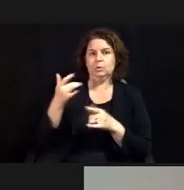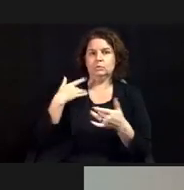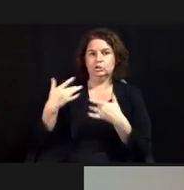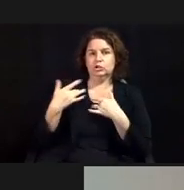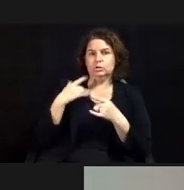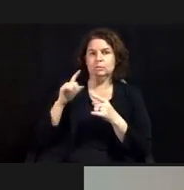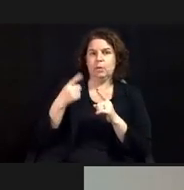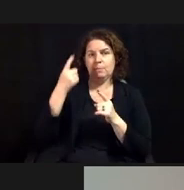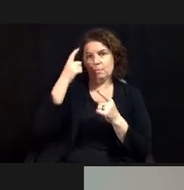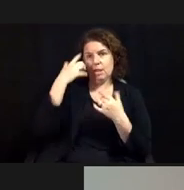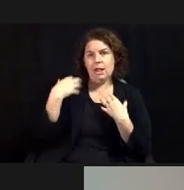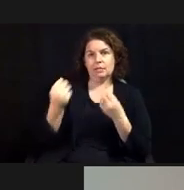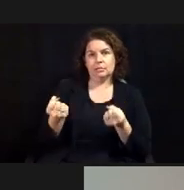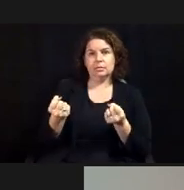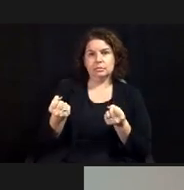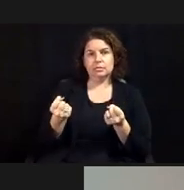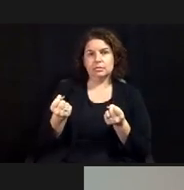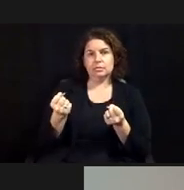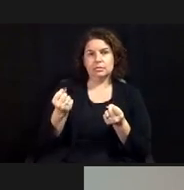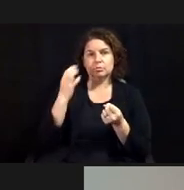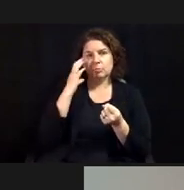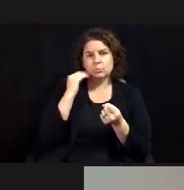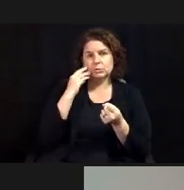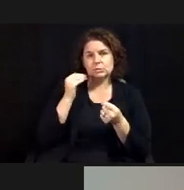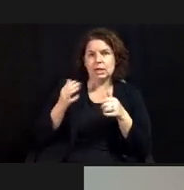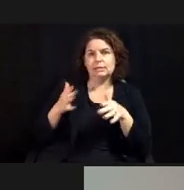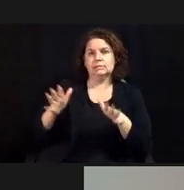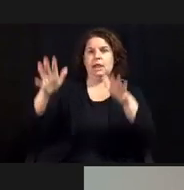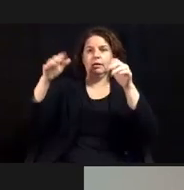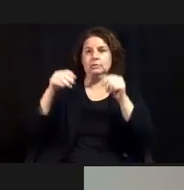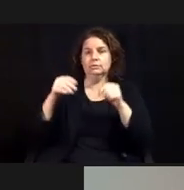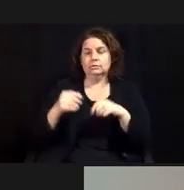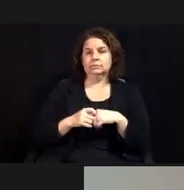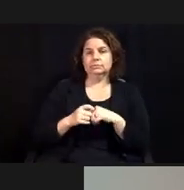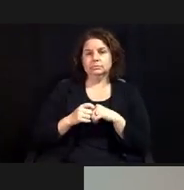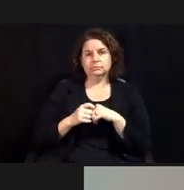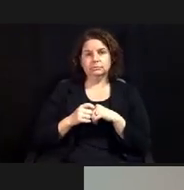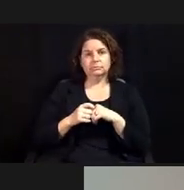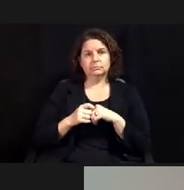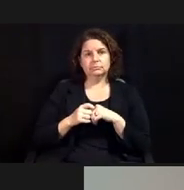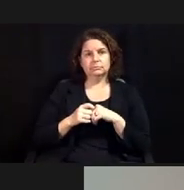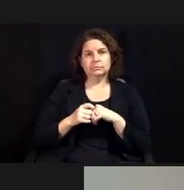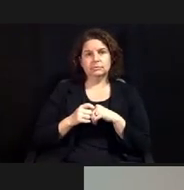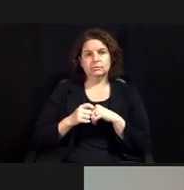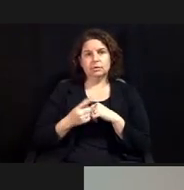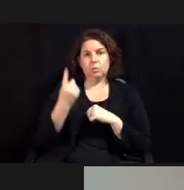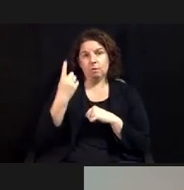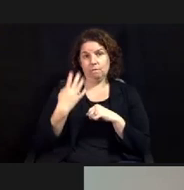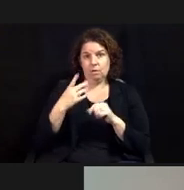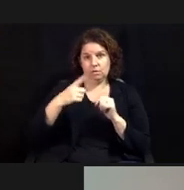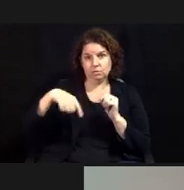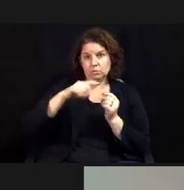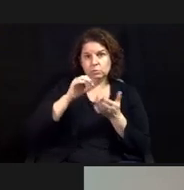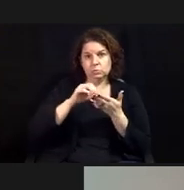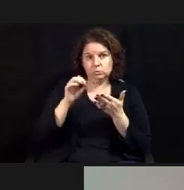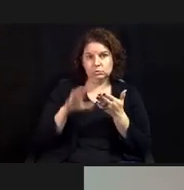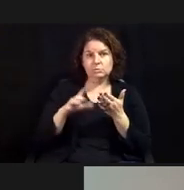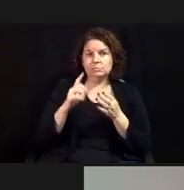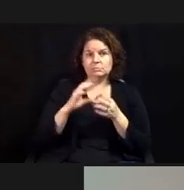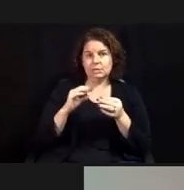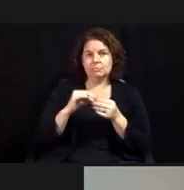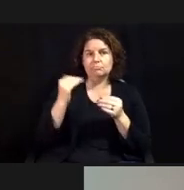experiencing anxiety. Nearly a quarter of them know someone that has had suicidal thoughts, and 5% of